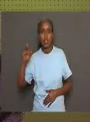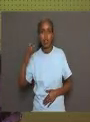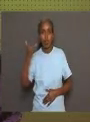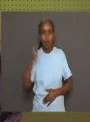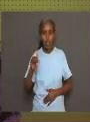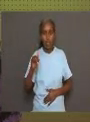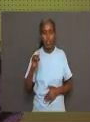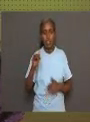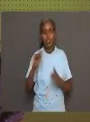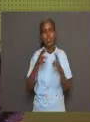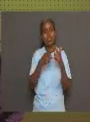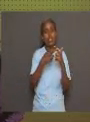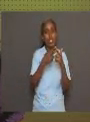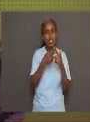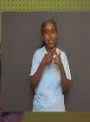only consider